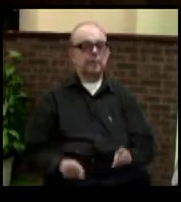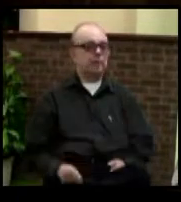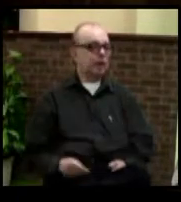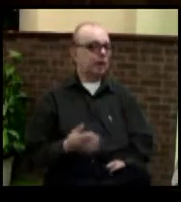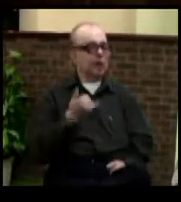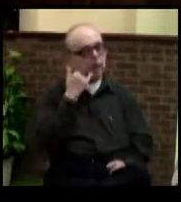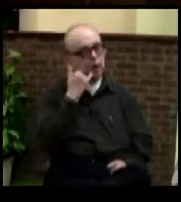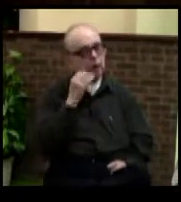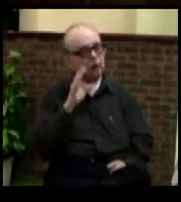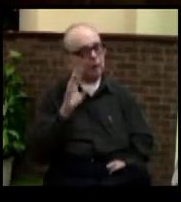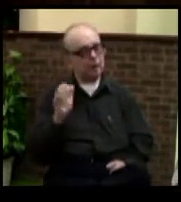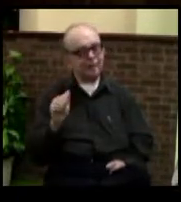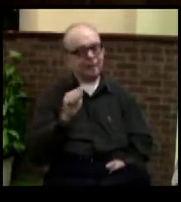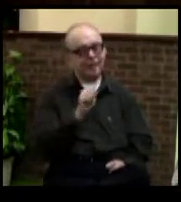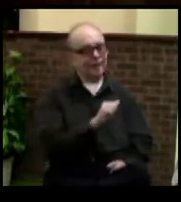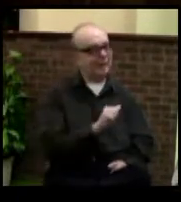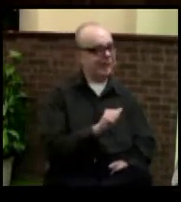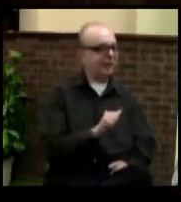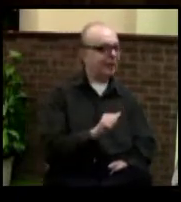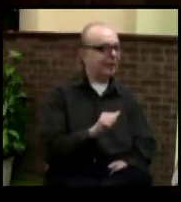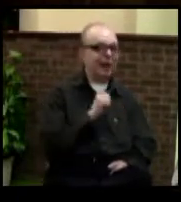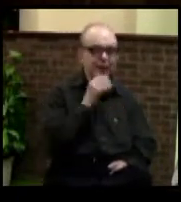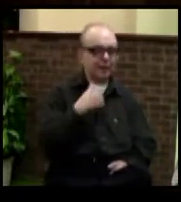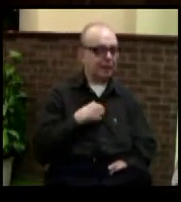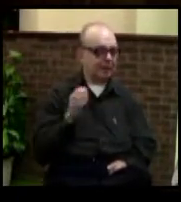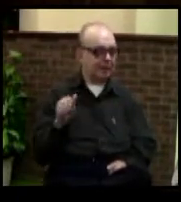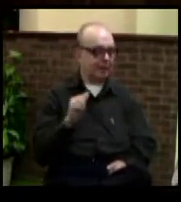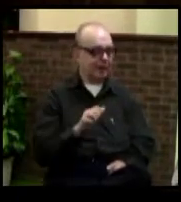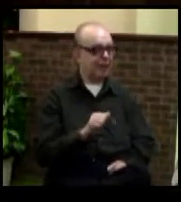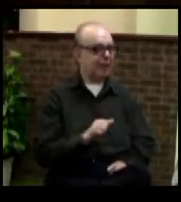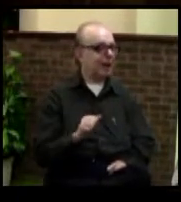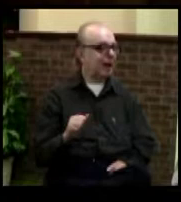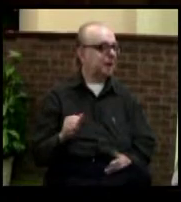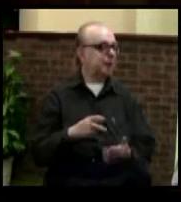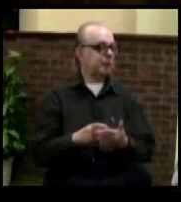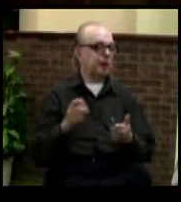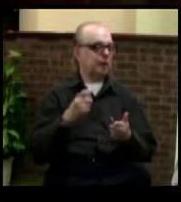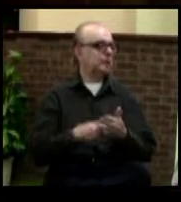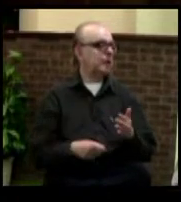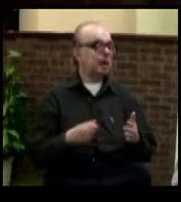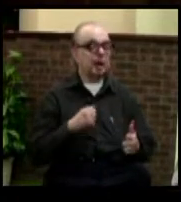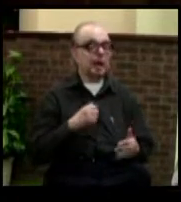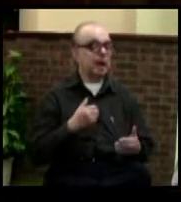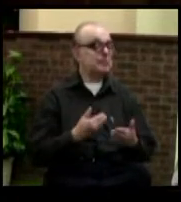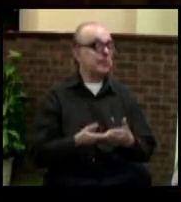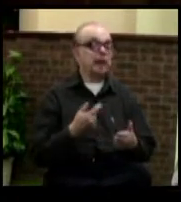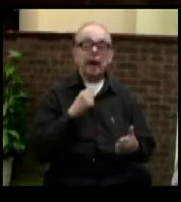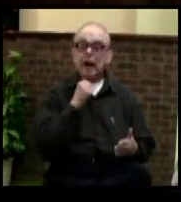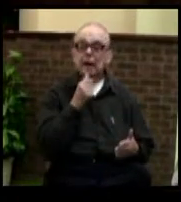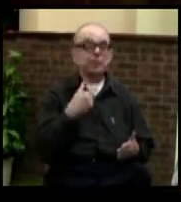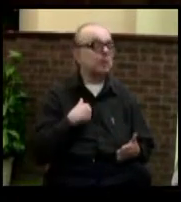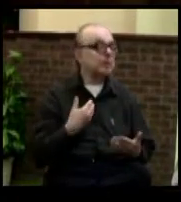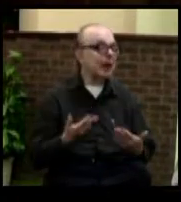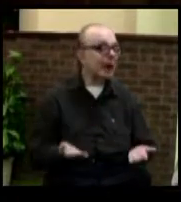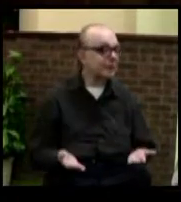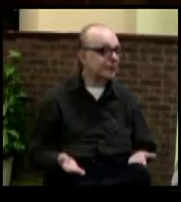Somebody says, well, call AAA. You don't understand. I don't have AAA. AAA costs money. Money I don't have.